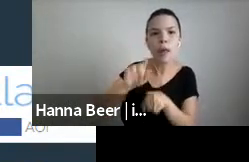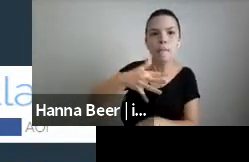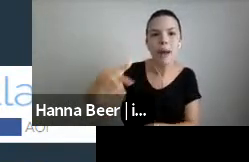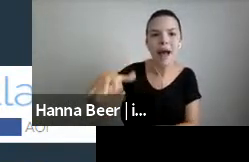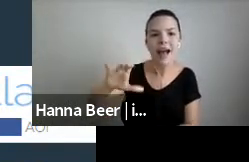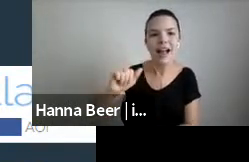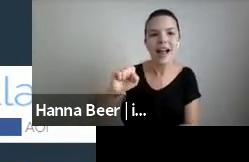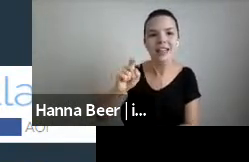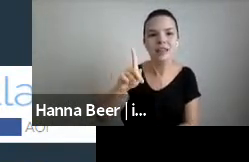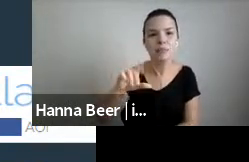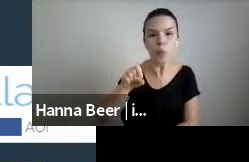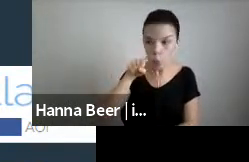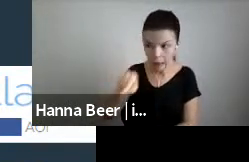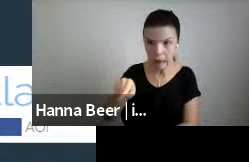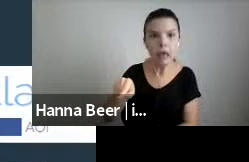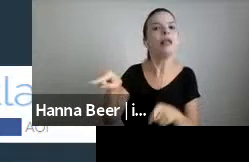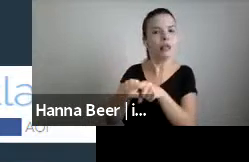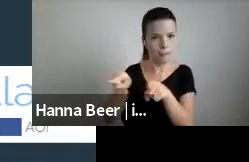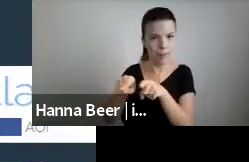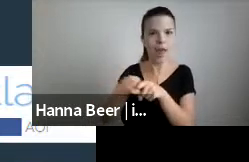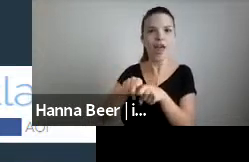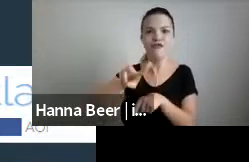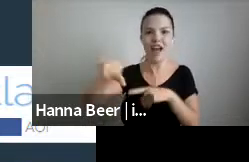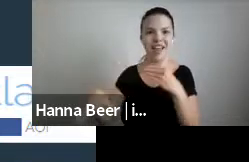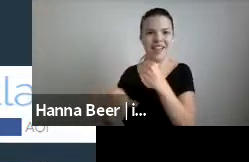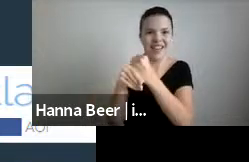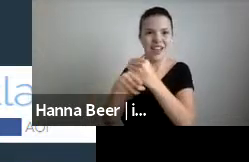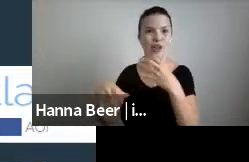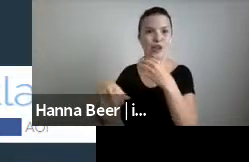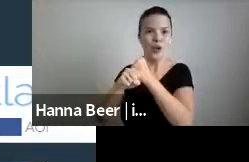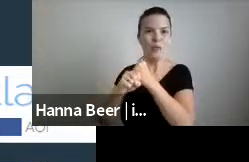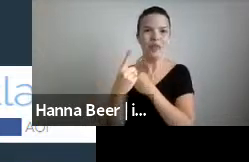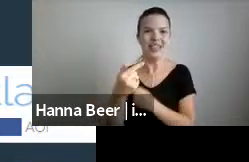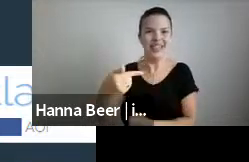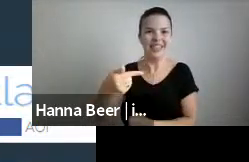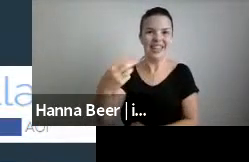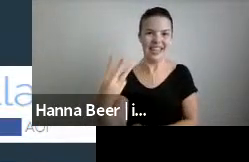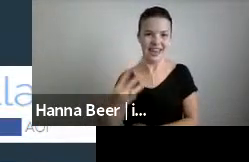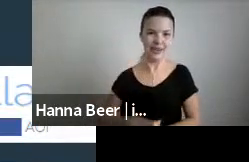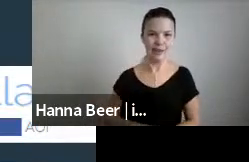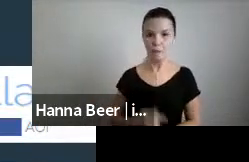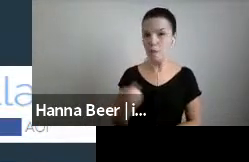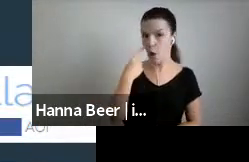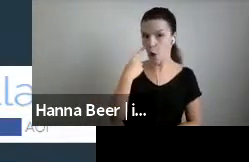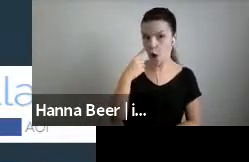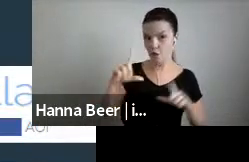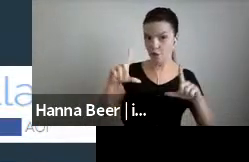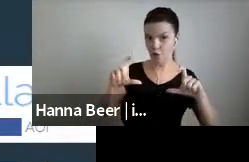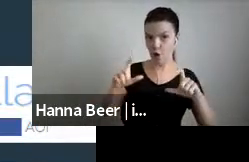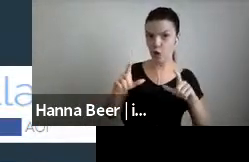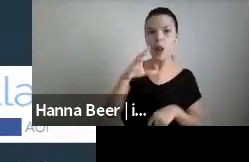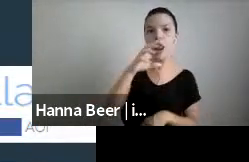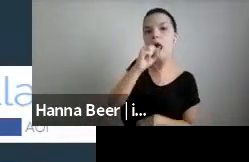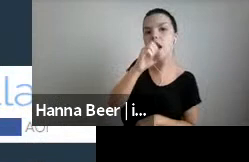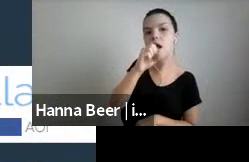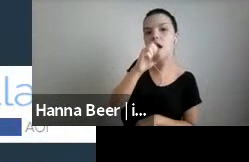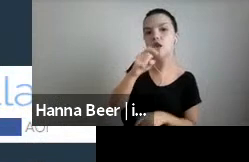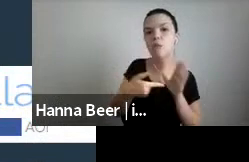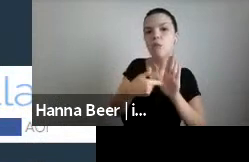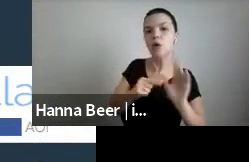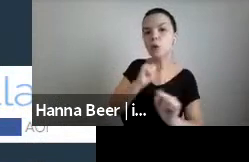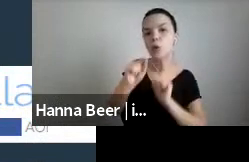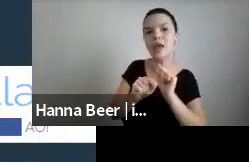online shortly. The red areas, the orange areas are the IMAs. The